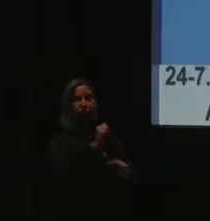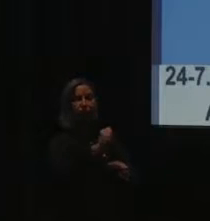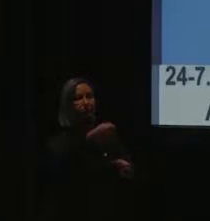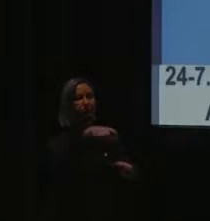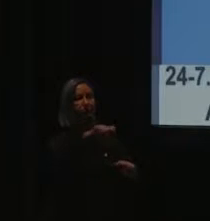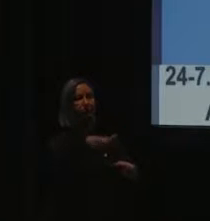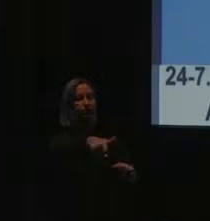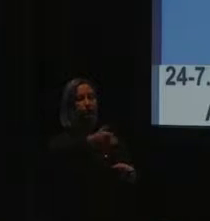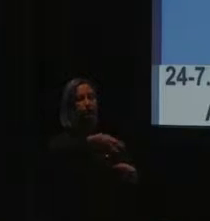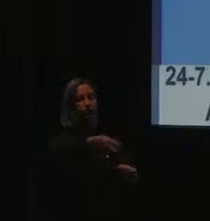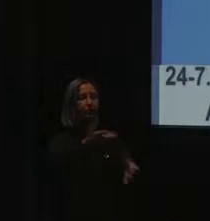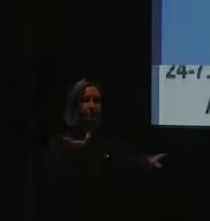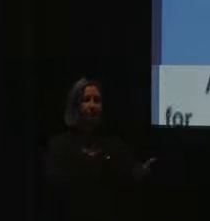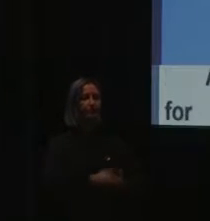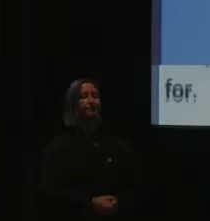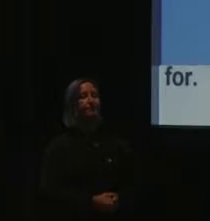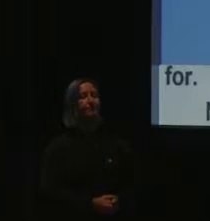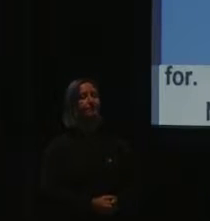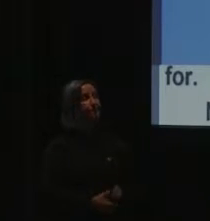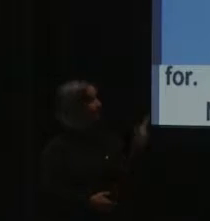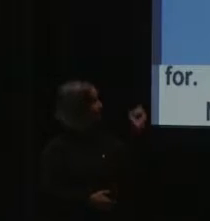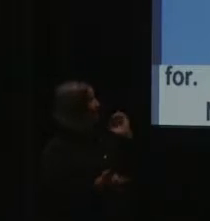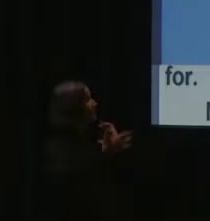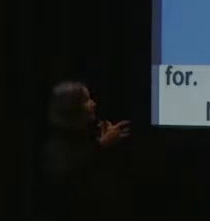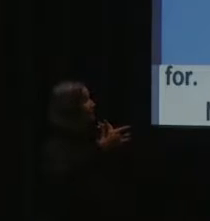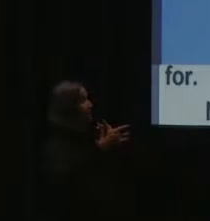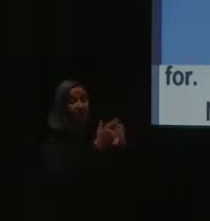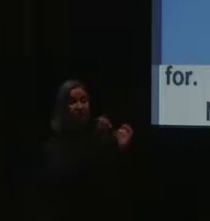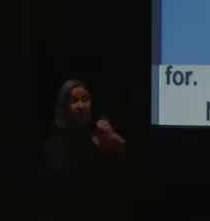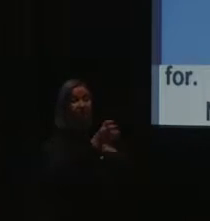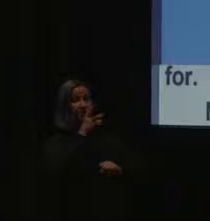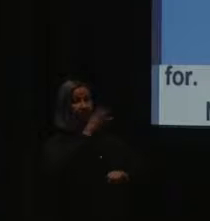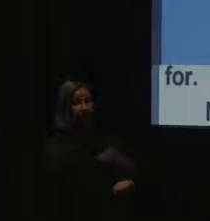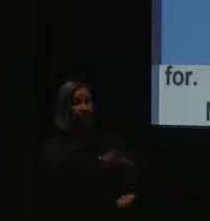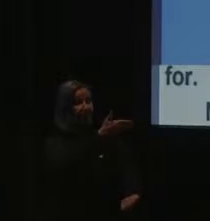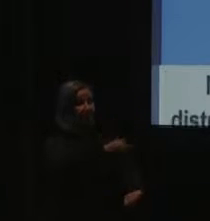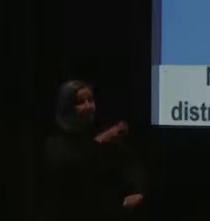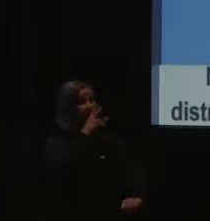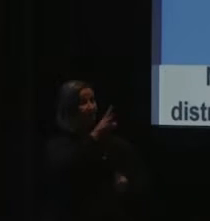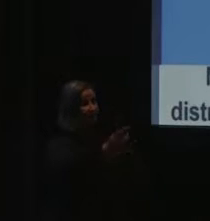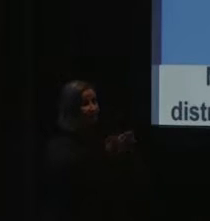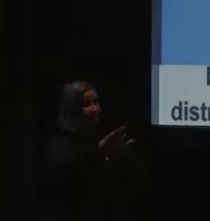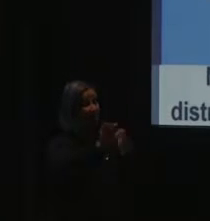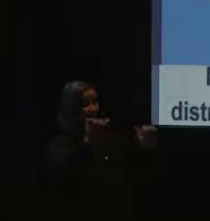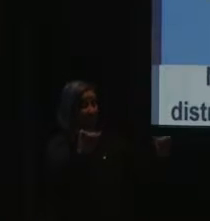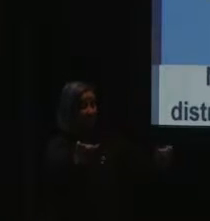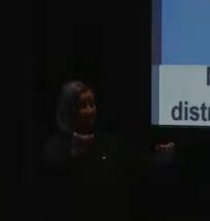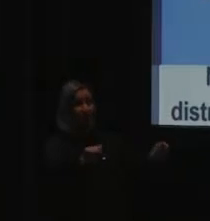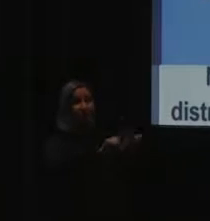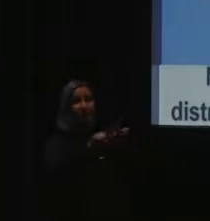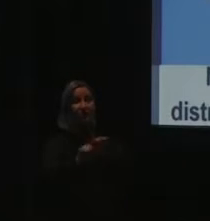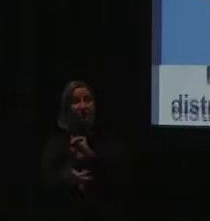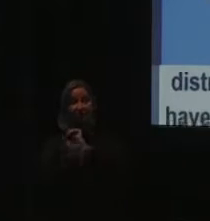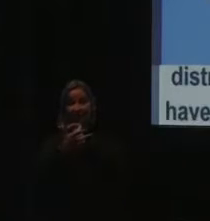for. Now, in addition to the technology that has made distributing clean, potable water possible, we also have